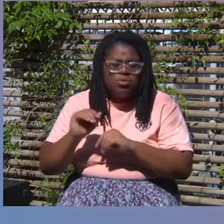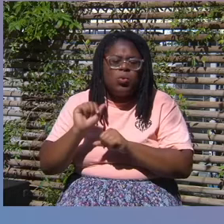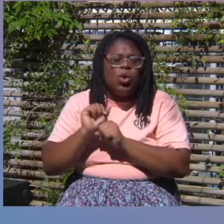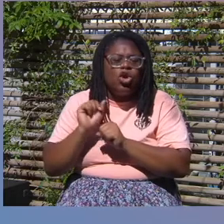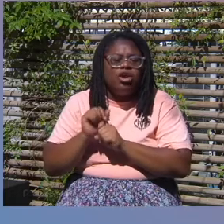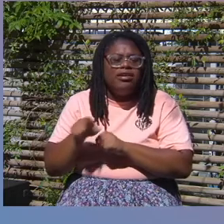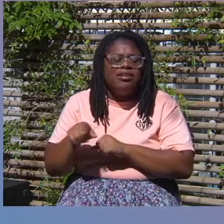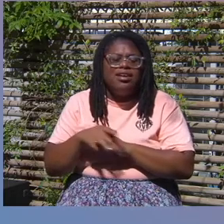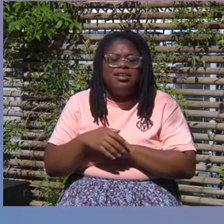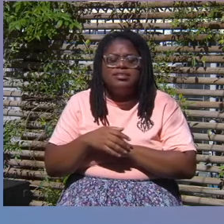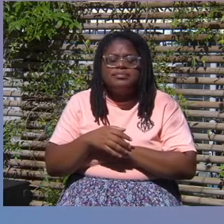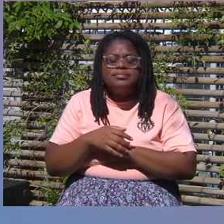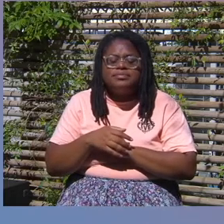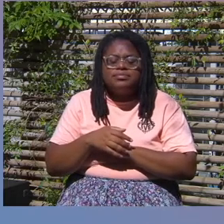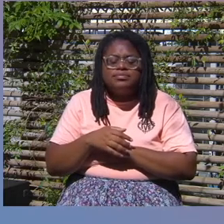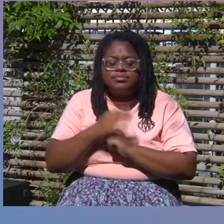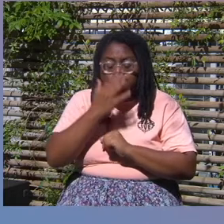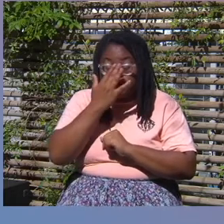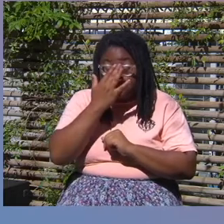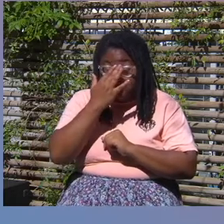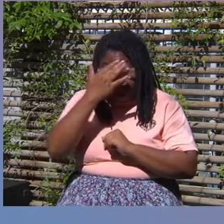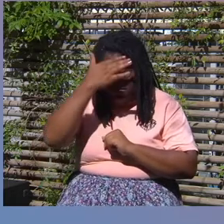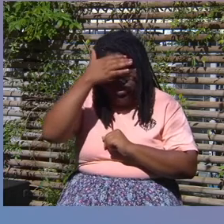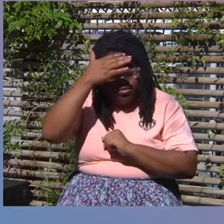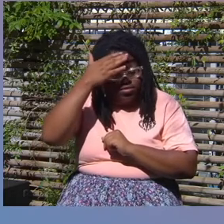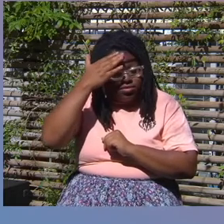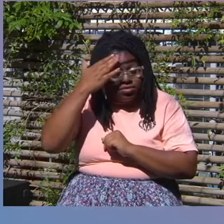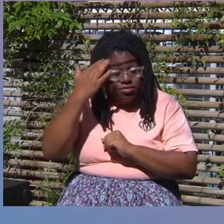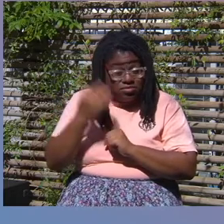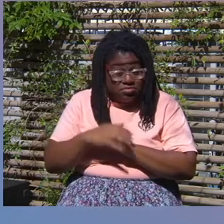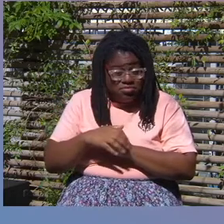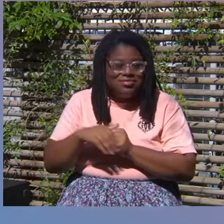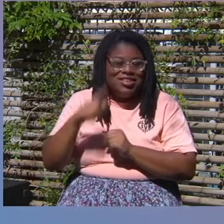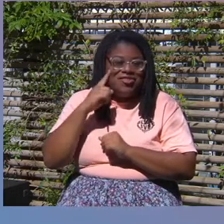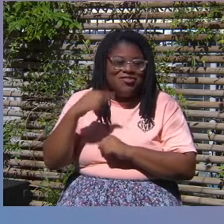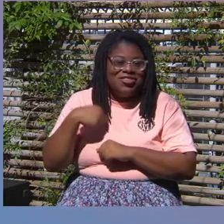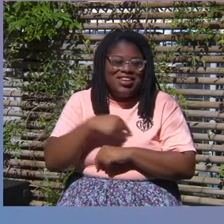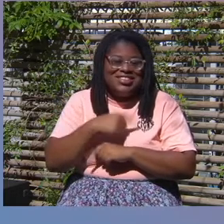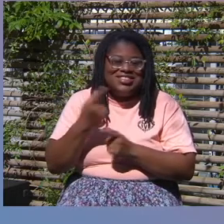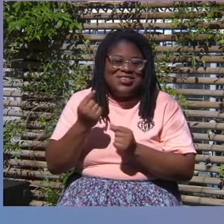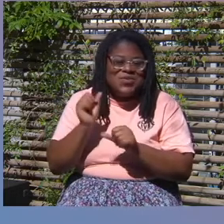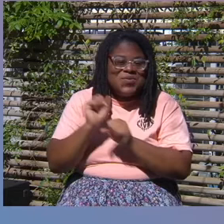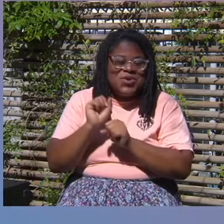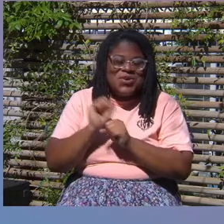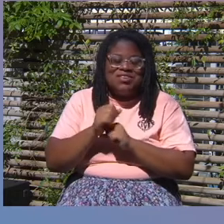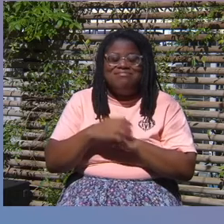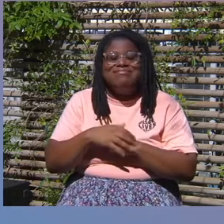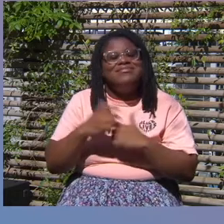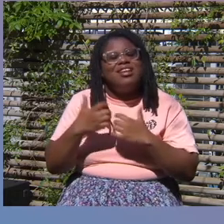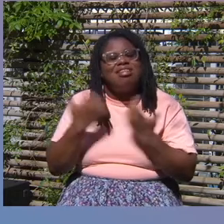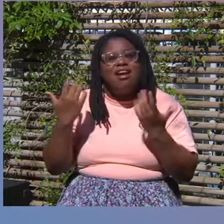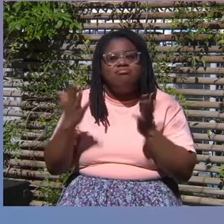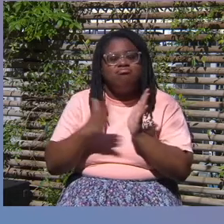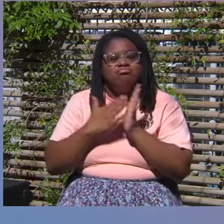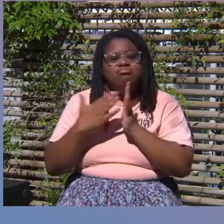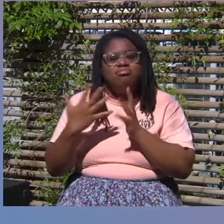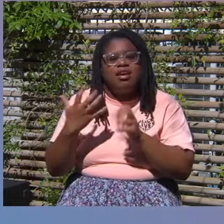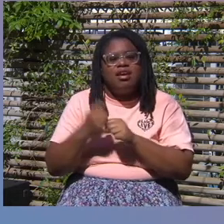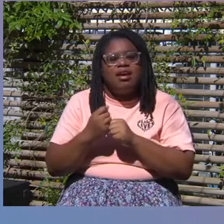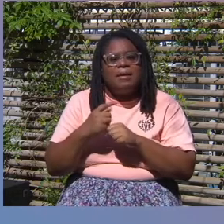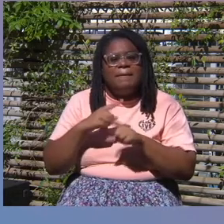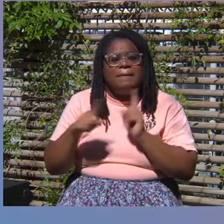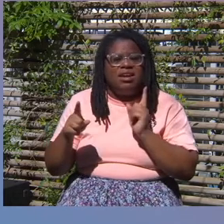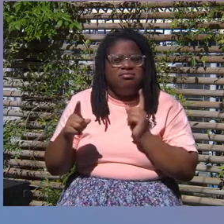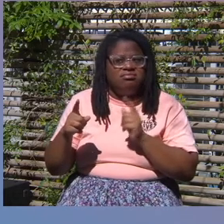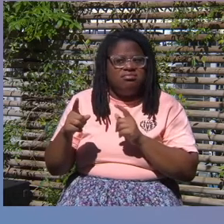working. So it is for us to do the work. There's a lot of praise that I've received. I said, child,